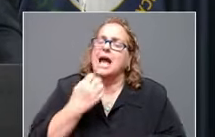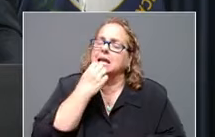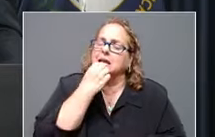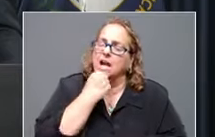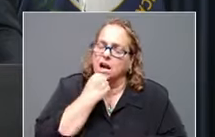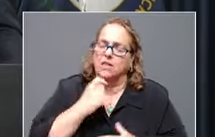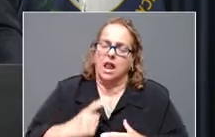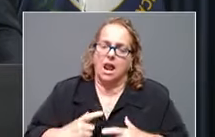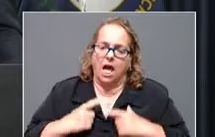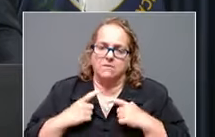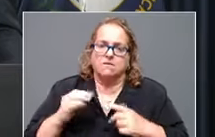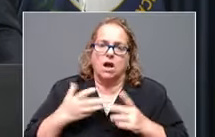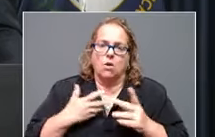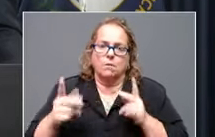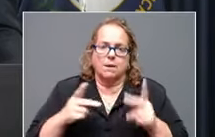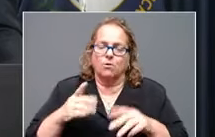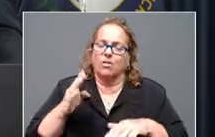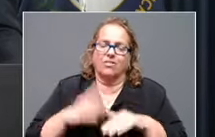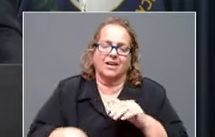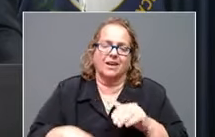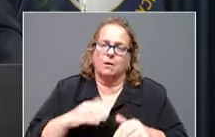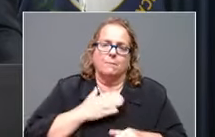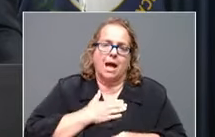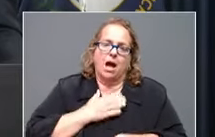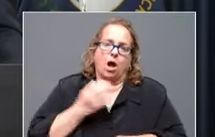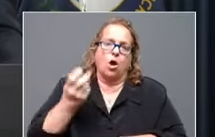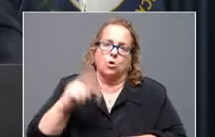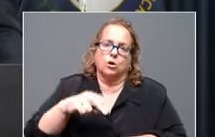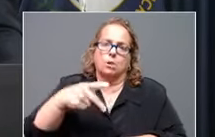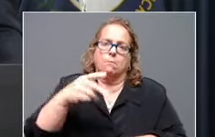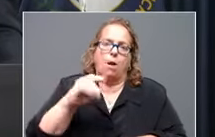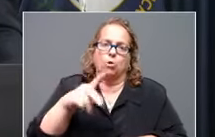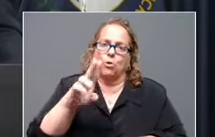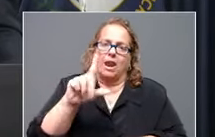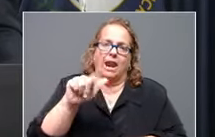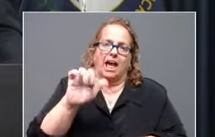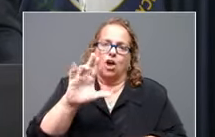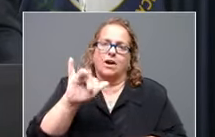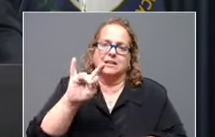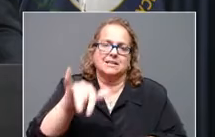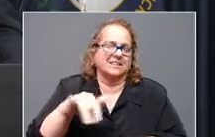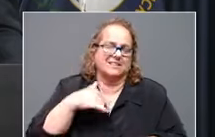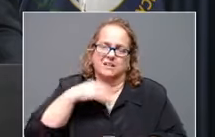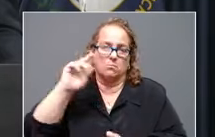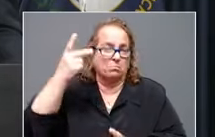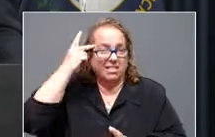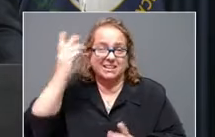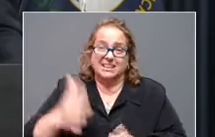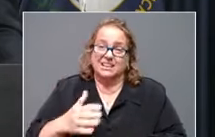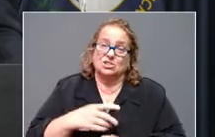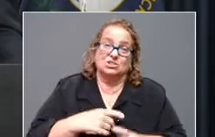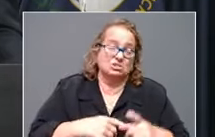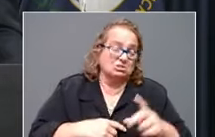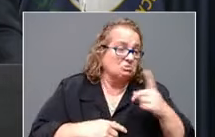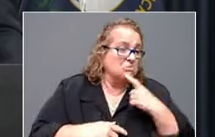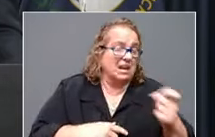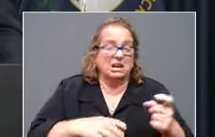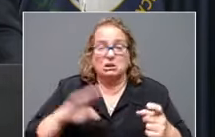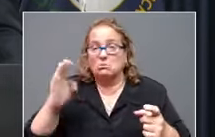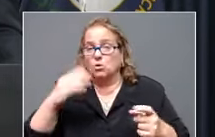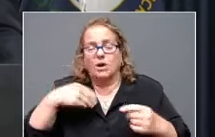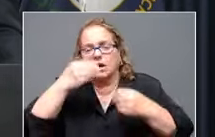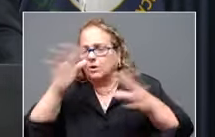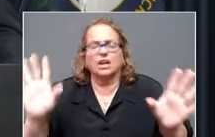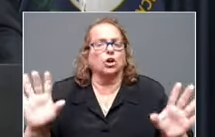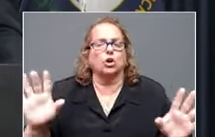heck of a lot more than my own popularity, and I hope I've proven that. No more politics, just let's do the right thing. And you know what?